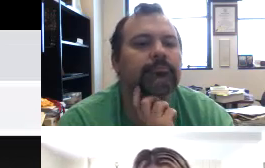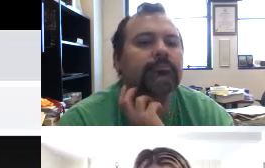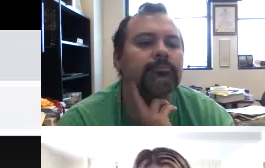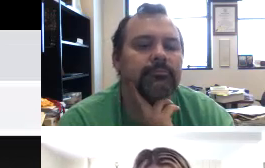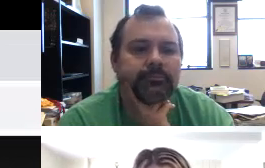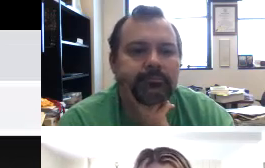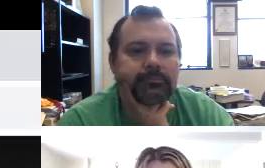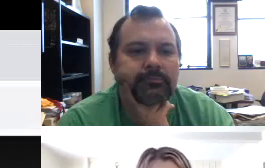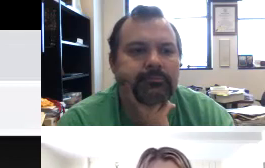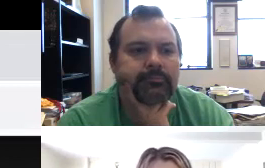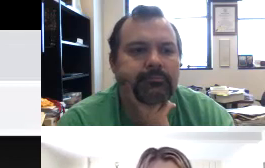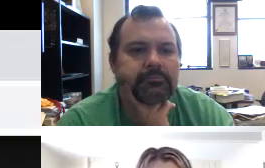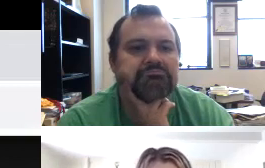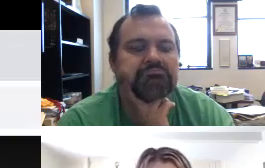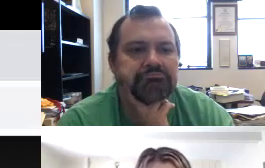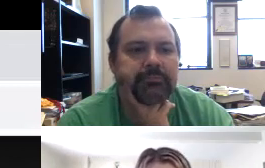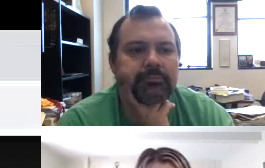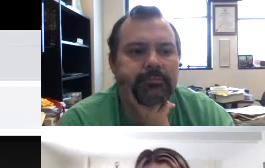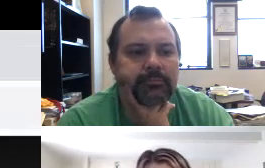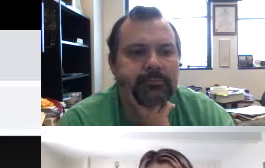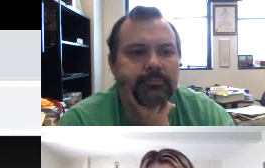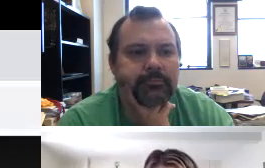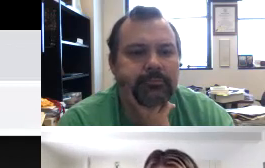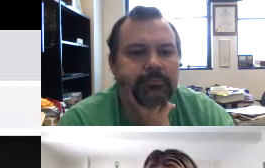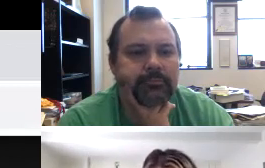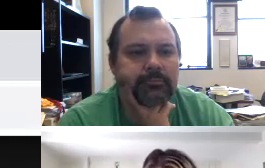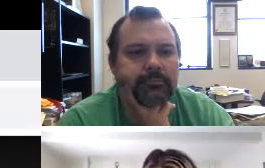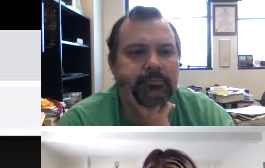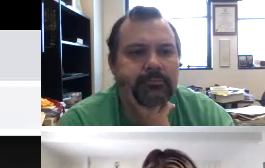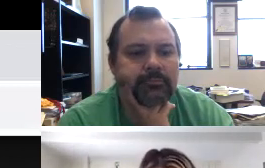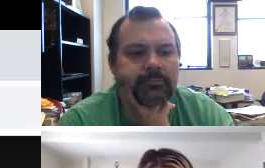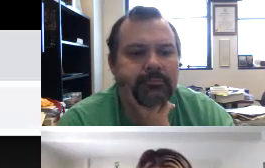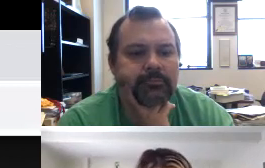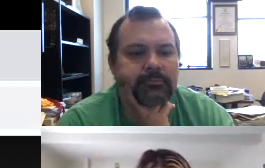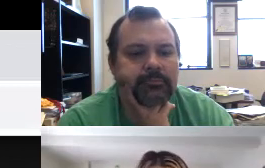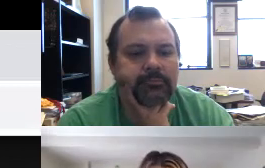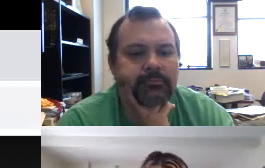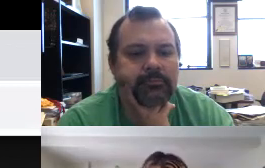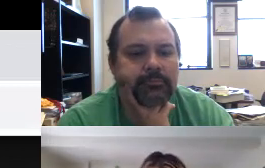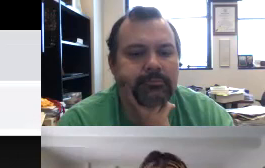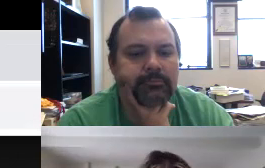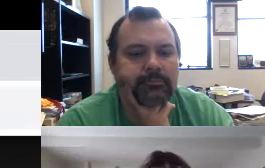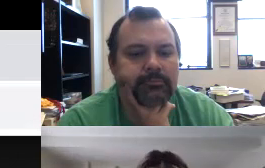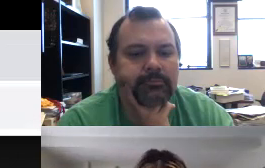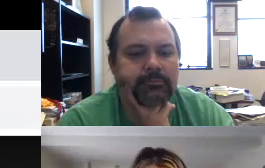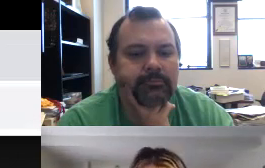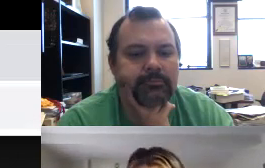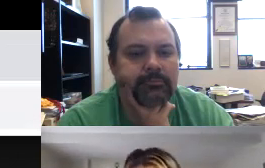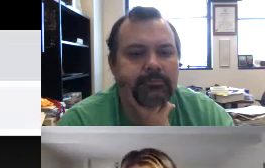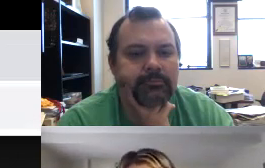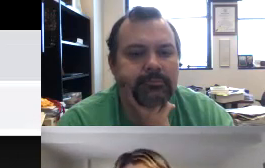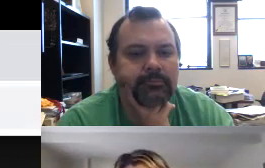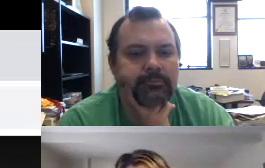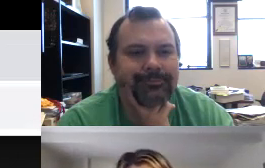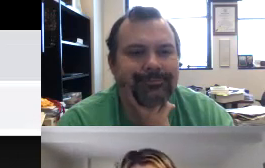Friday, I believe, is the last day. And it gives you options for how you can vote by mail. You had to have requested that a long